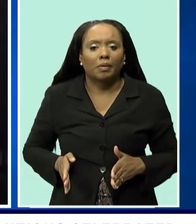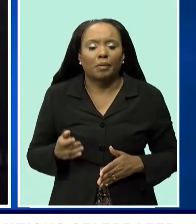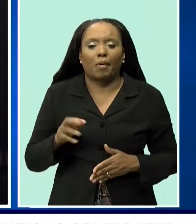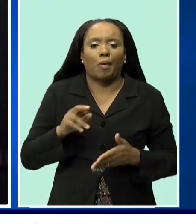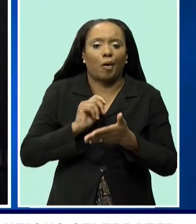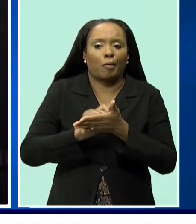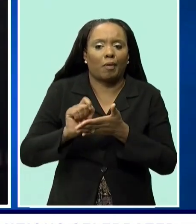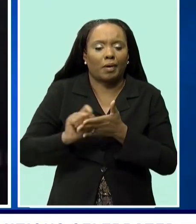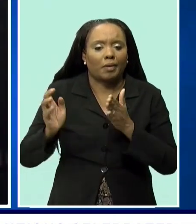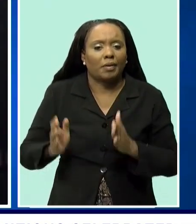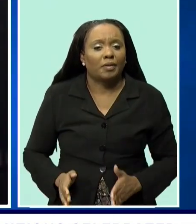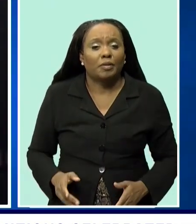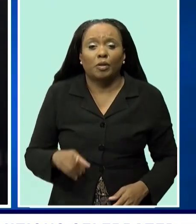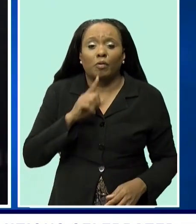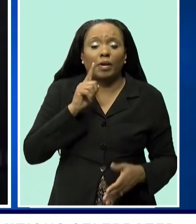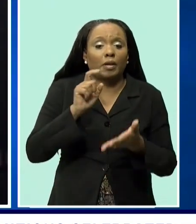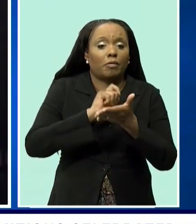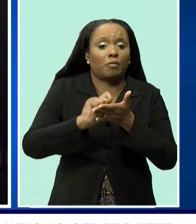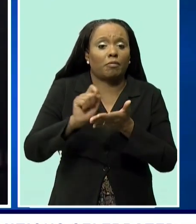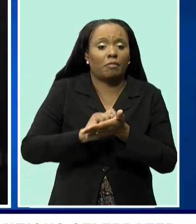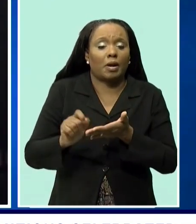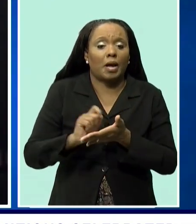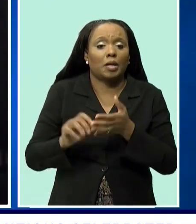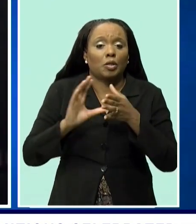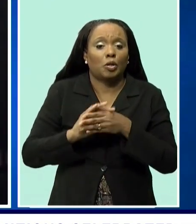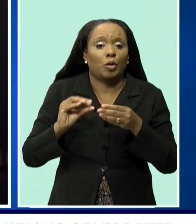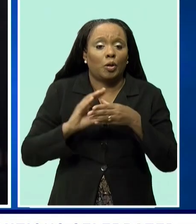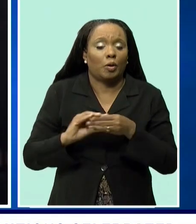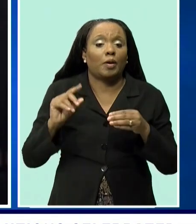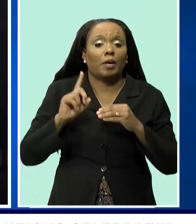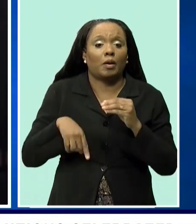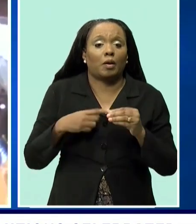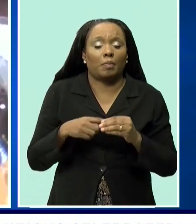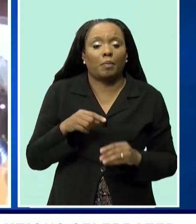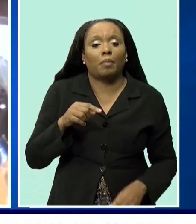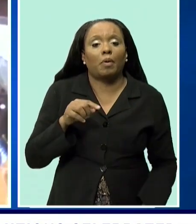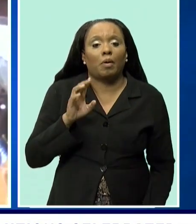biography of Robert Bobby Clark.